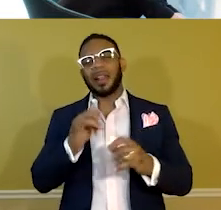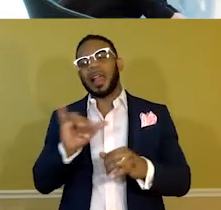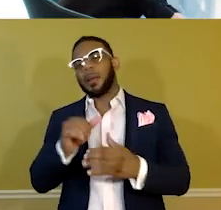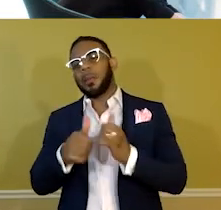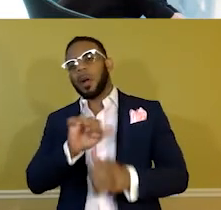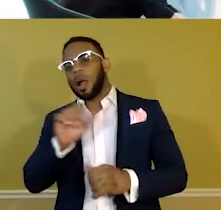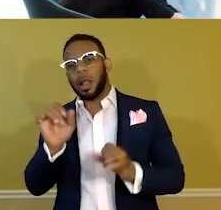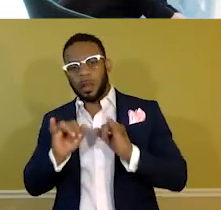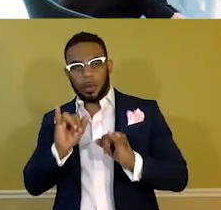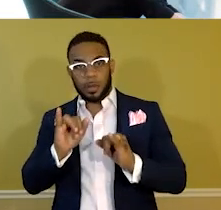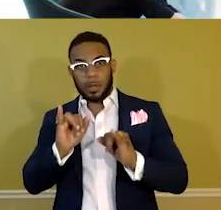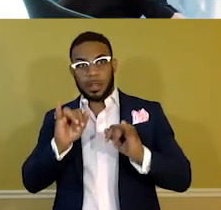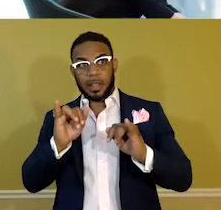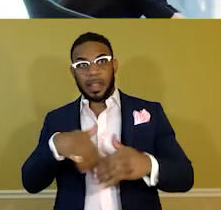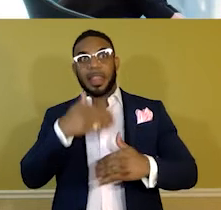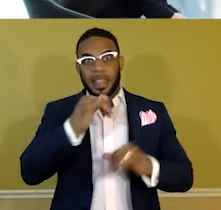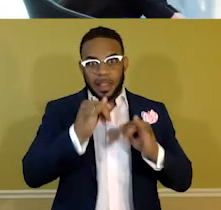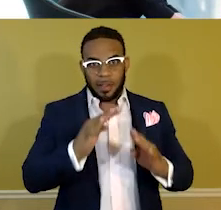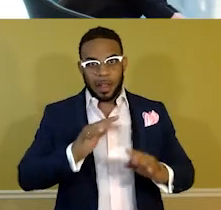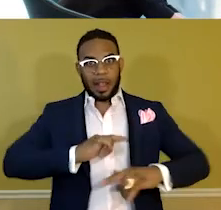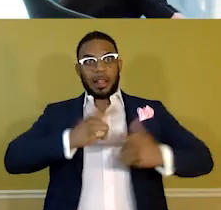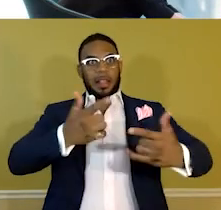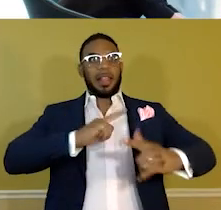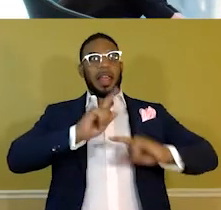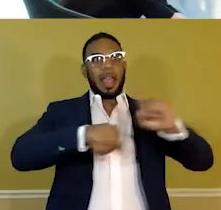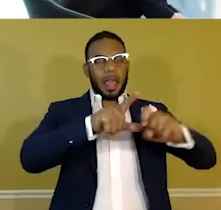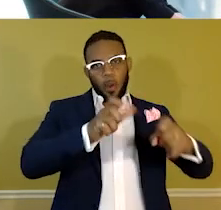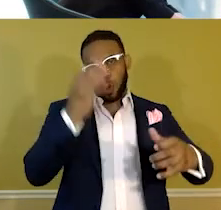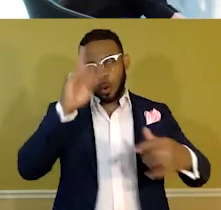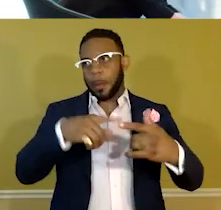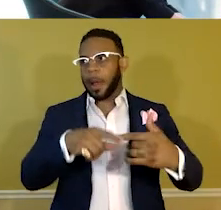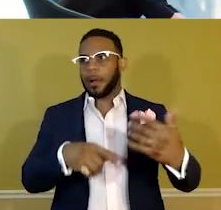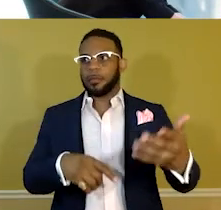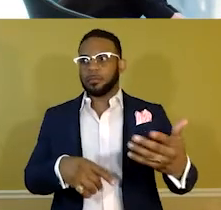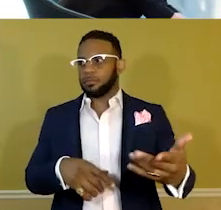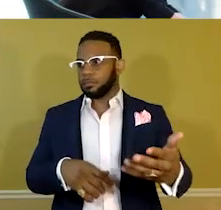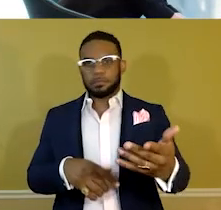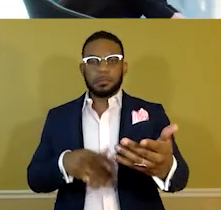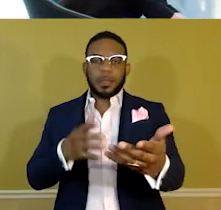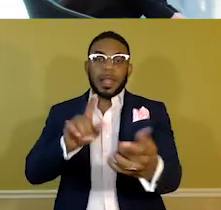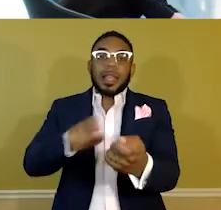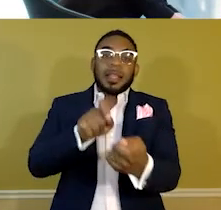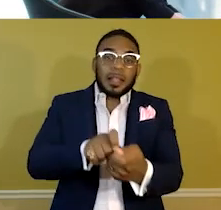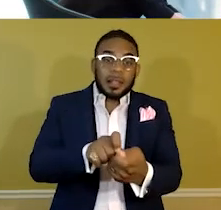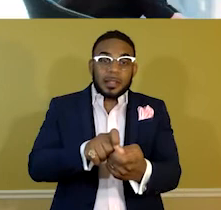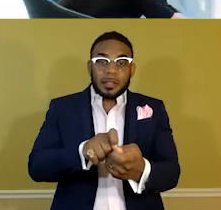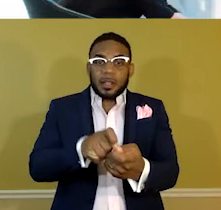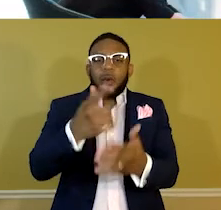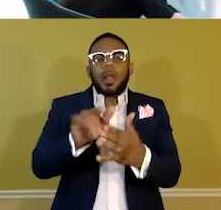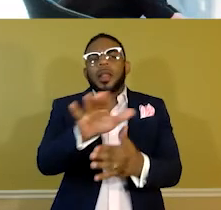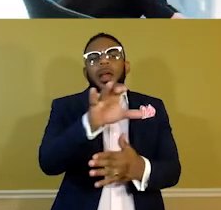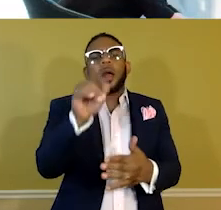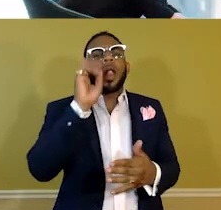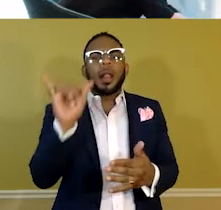interviews to interview the interviewers. So, you know, ask them questions. You want to know about, um, you know, exactly, you know, what does their